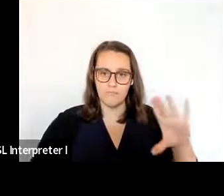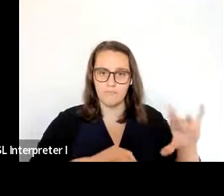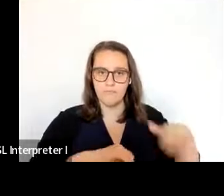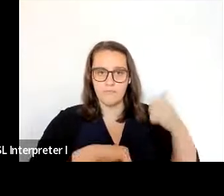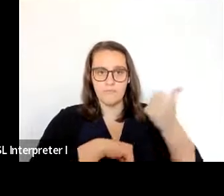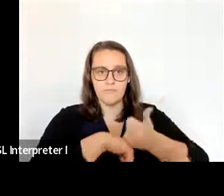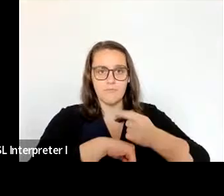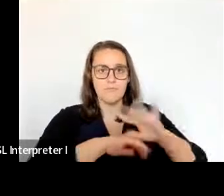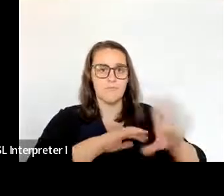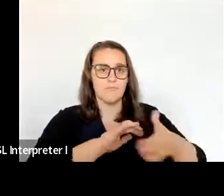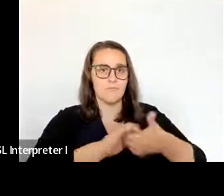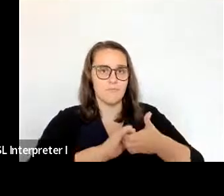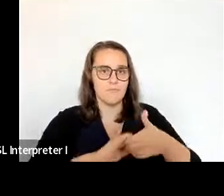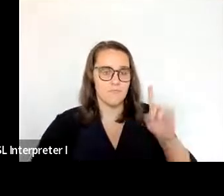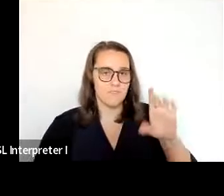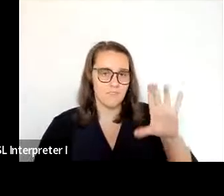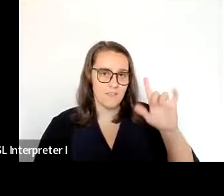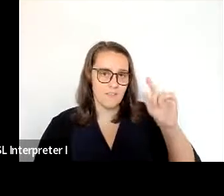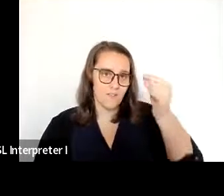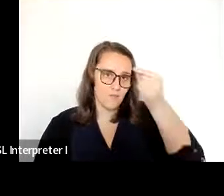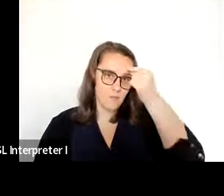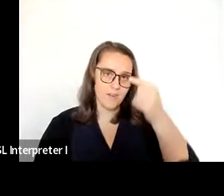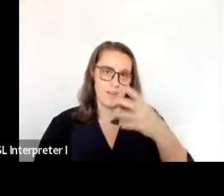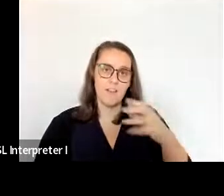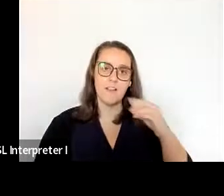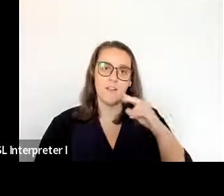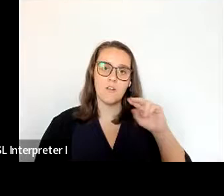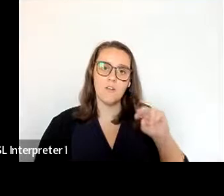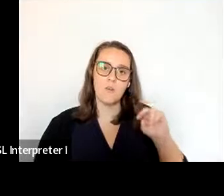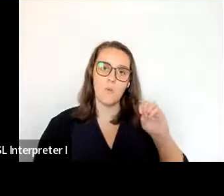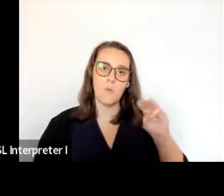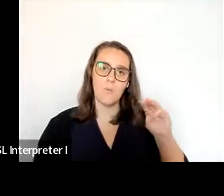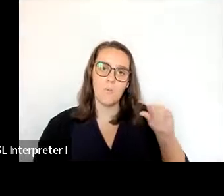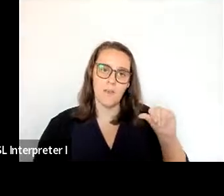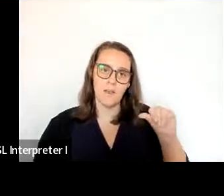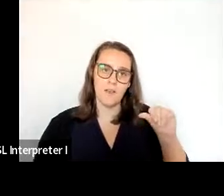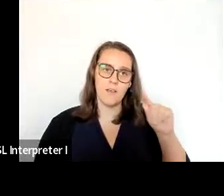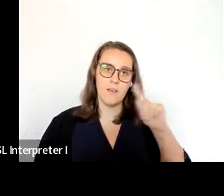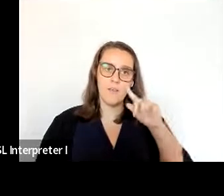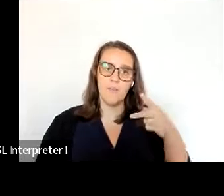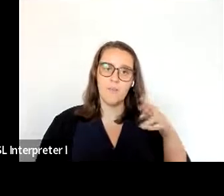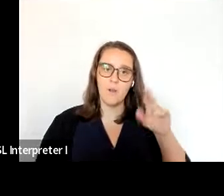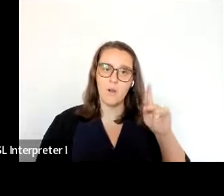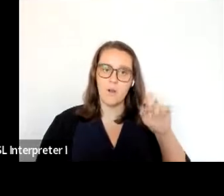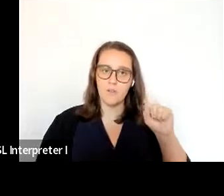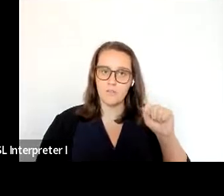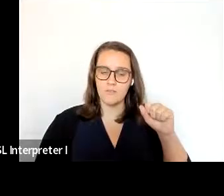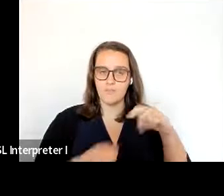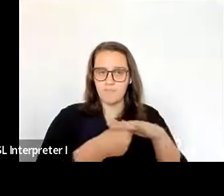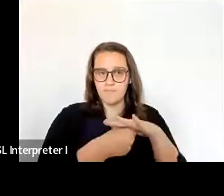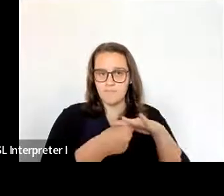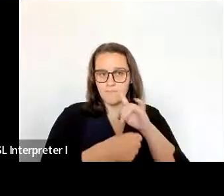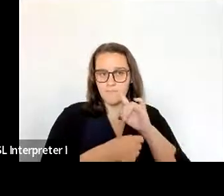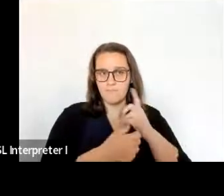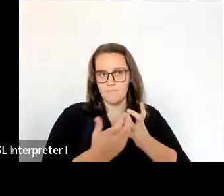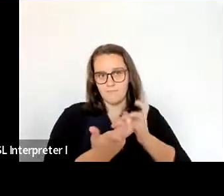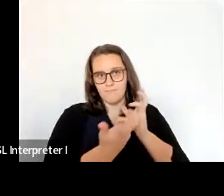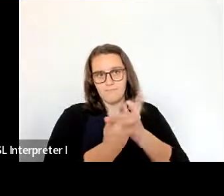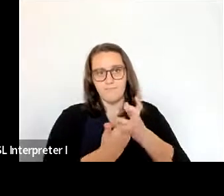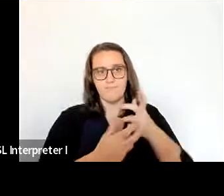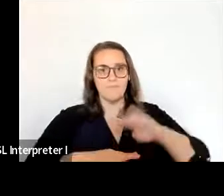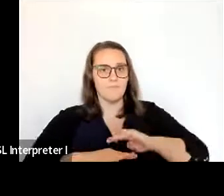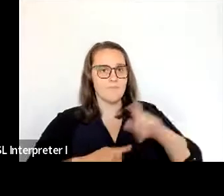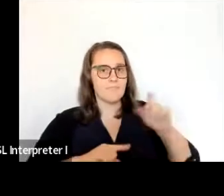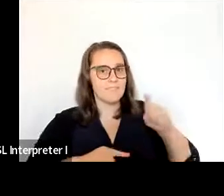district government and the Noma Parks Foundation to develop parks to fit a variety of community needs. Those needs